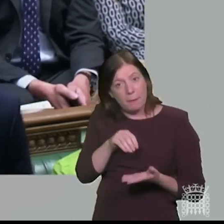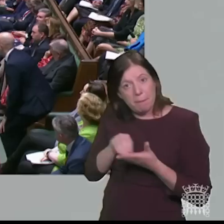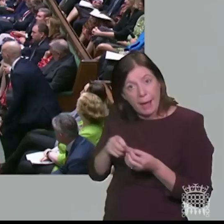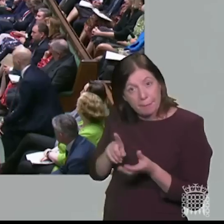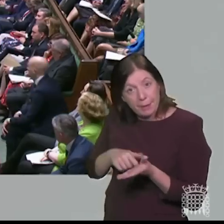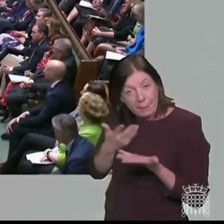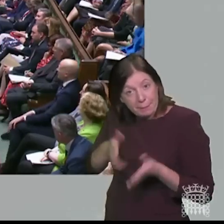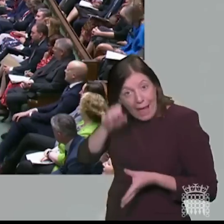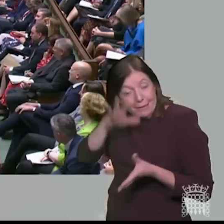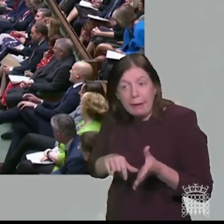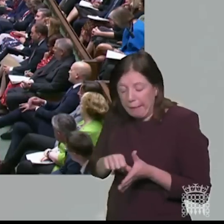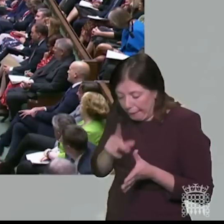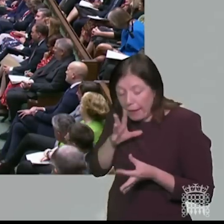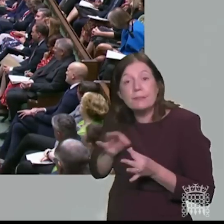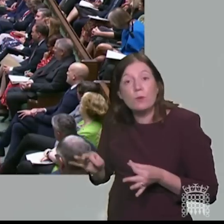bill?